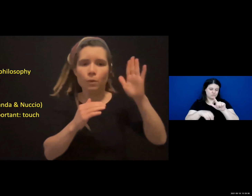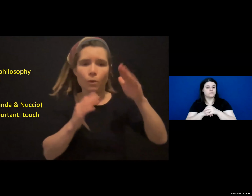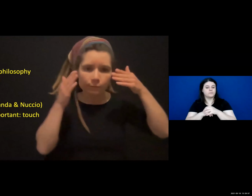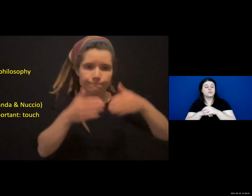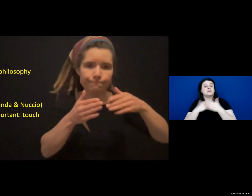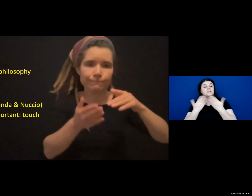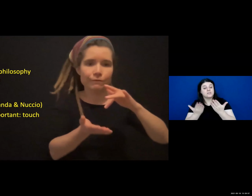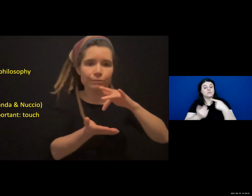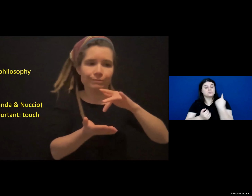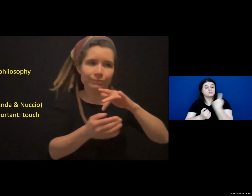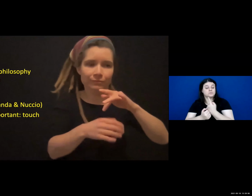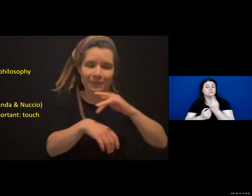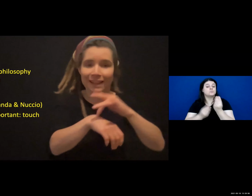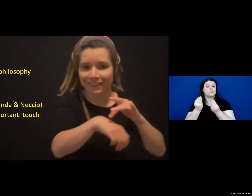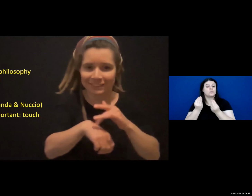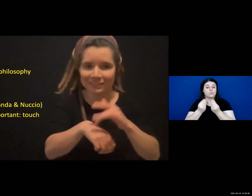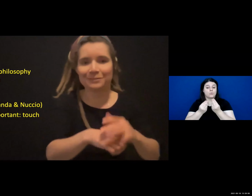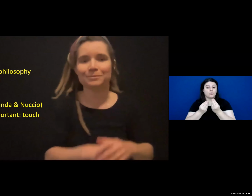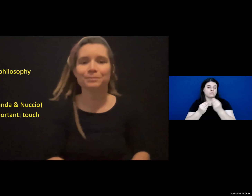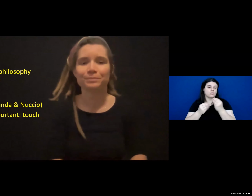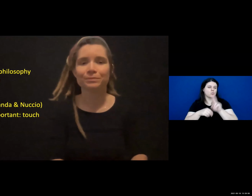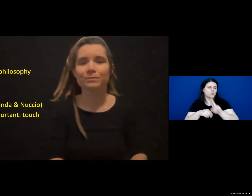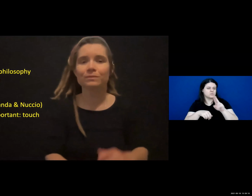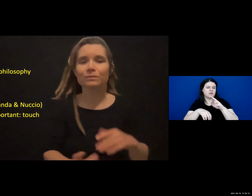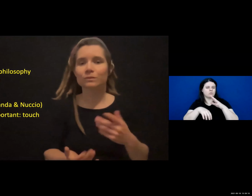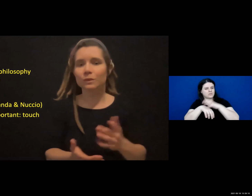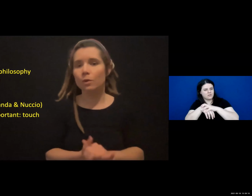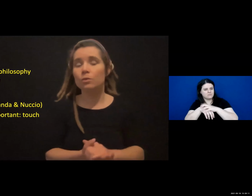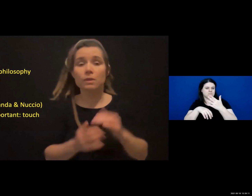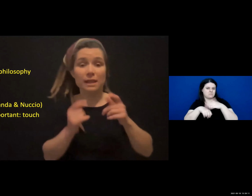to use the touch more.